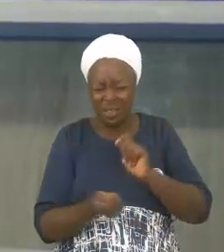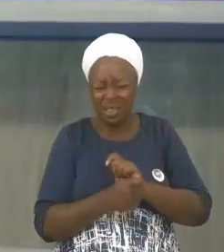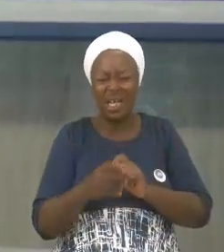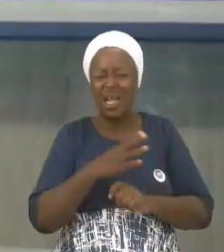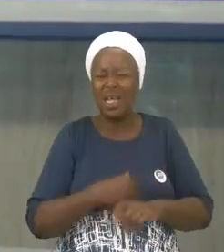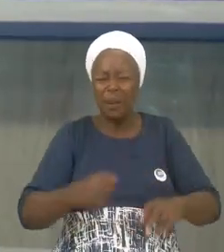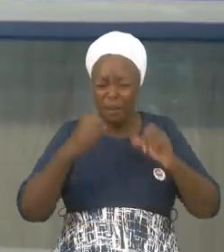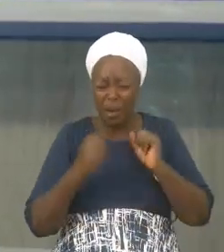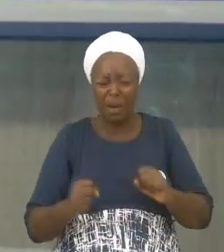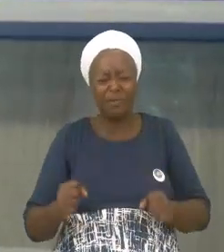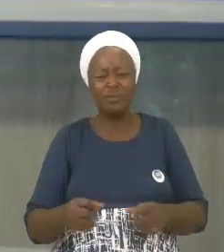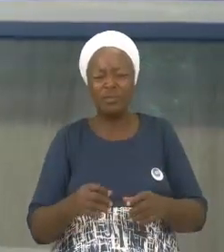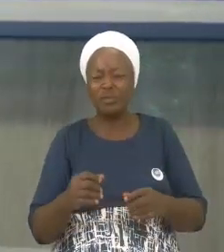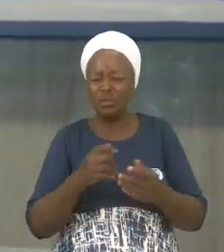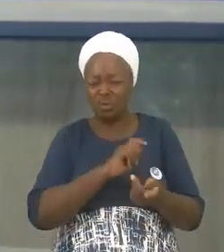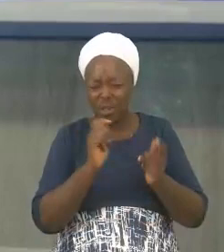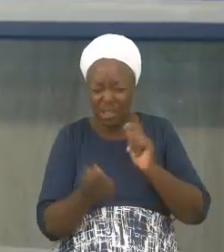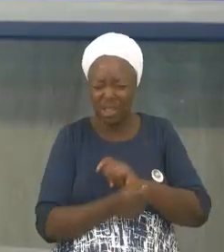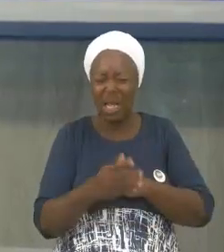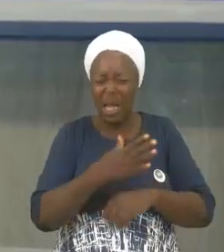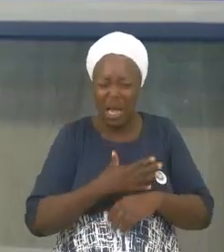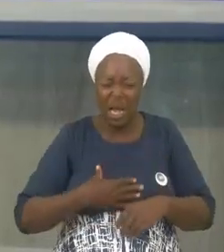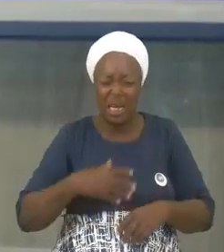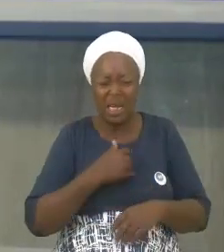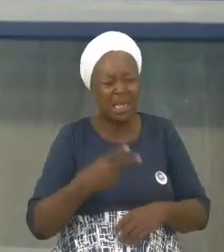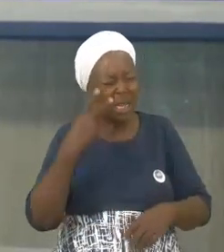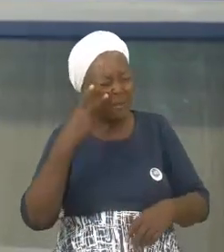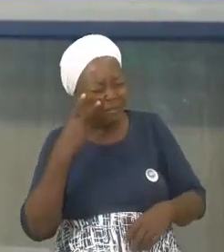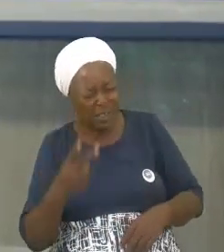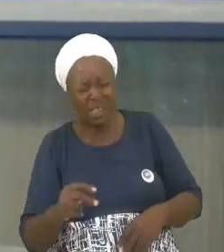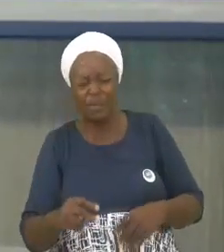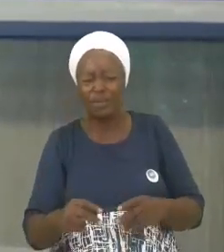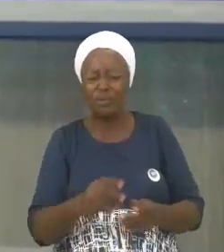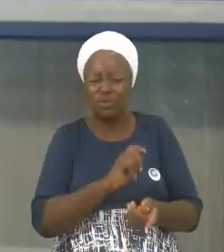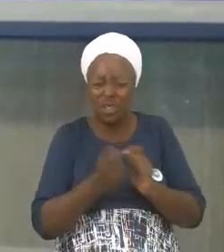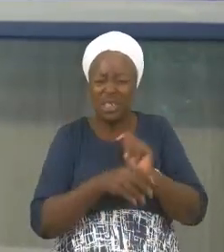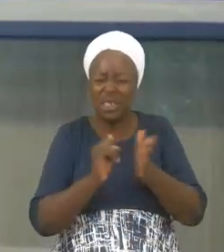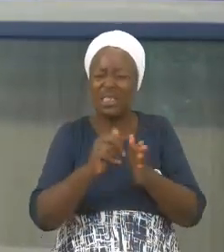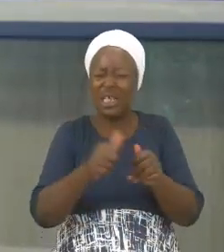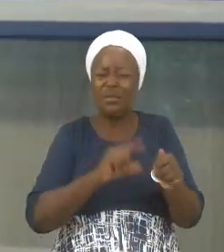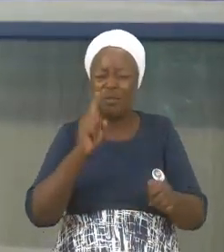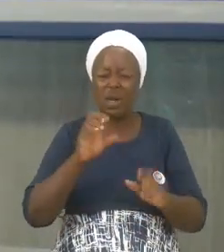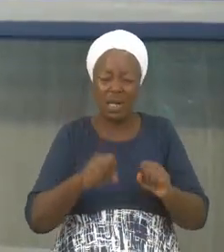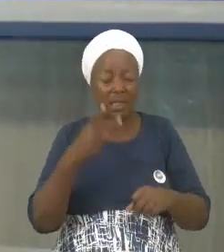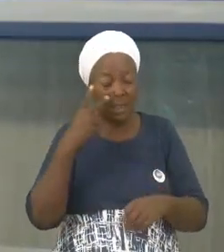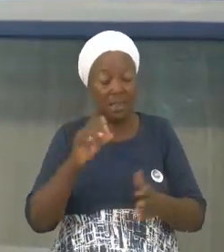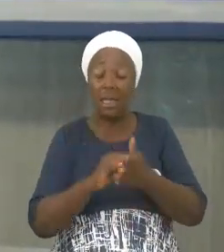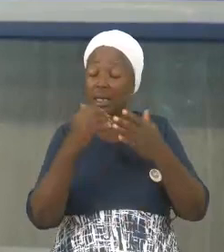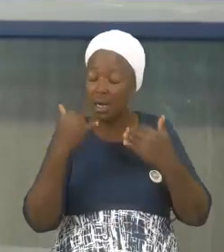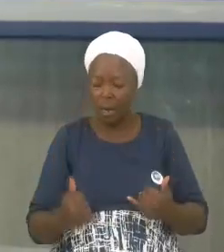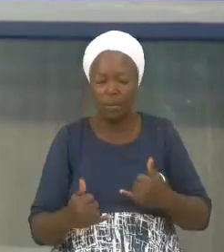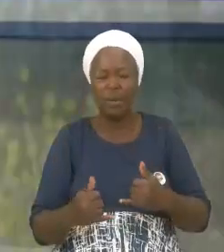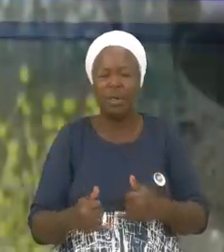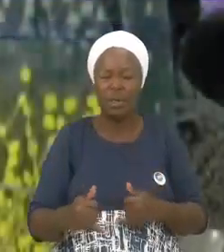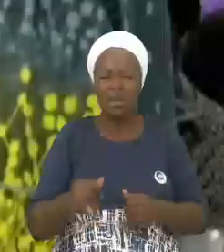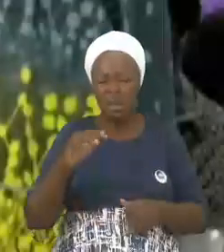powerful change, and a visible change that everybody can see that now he,